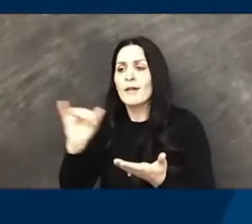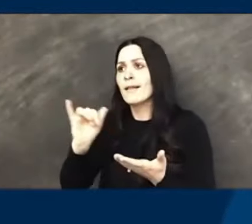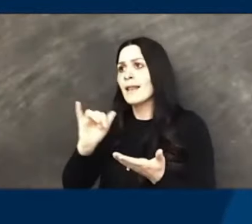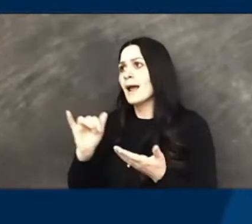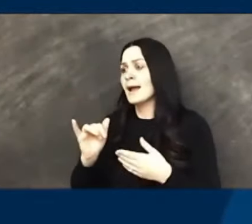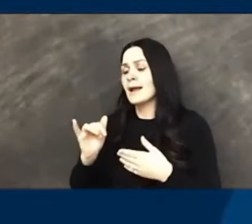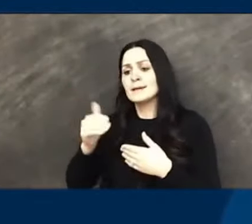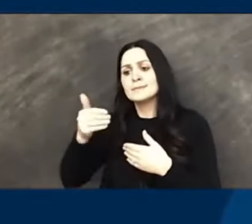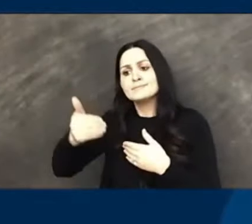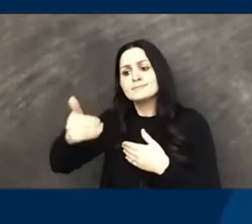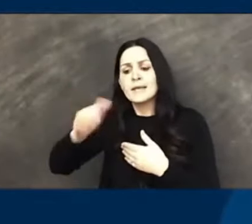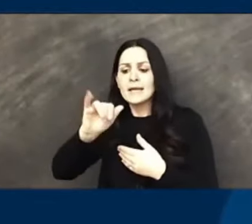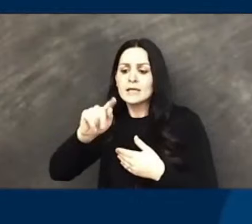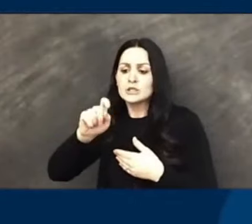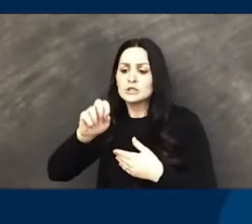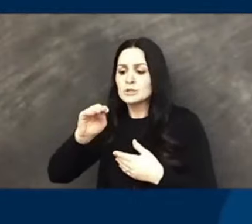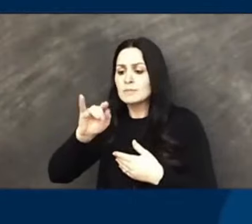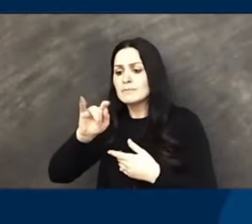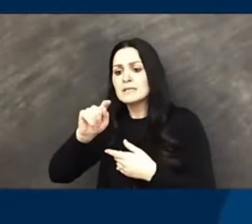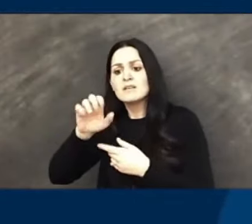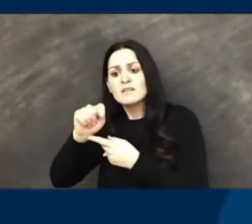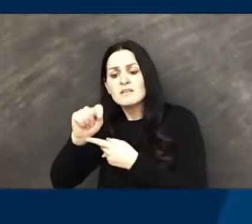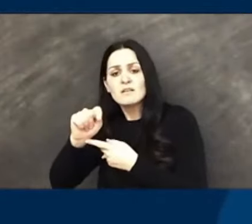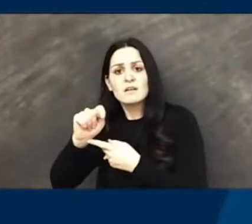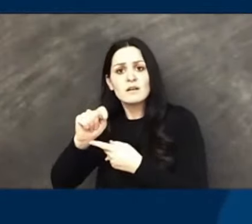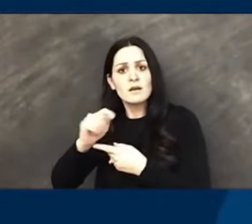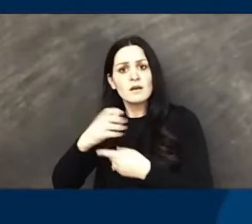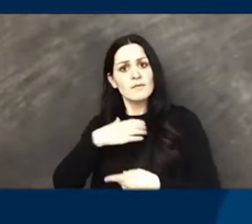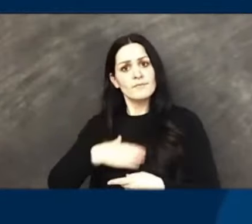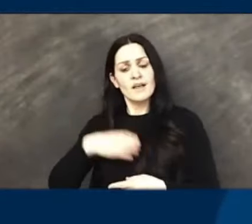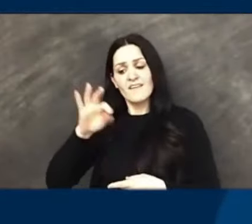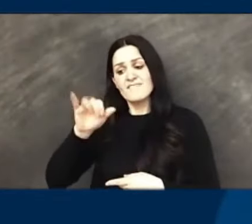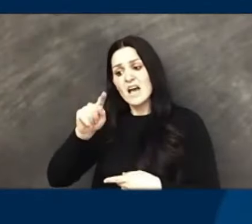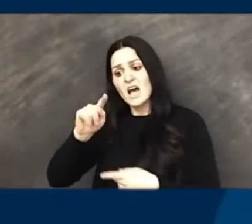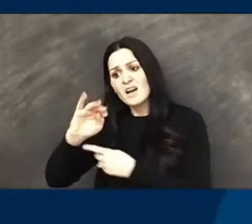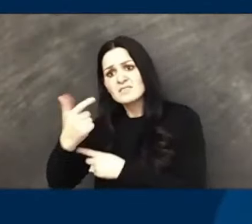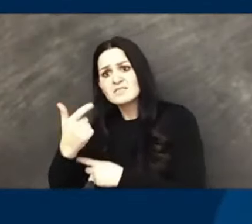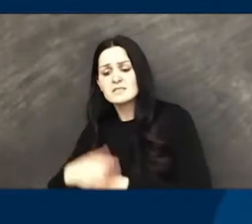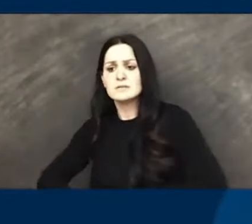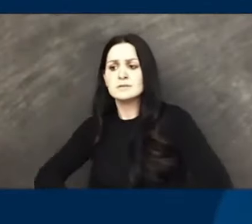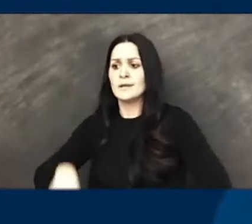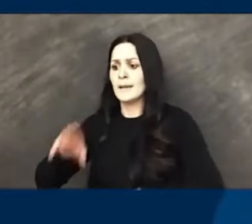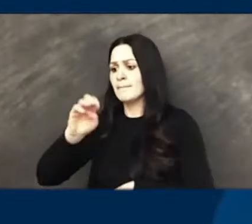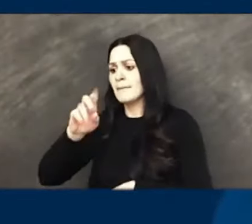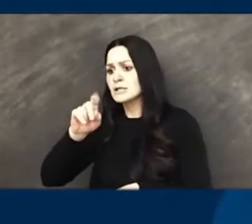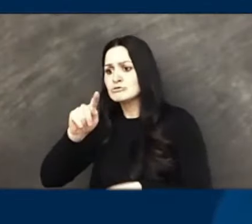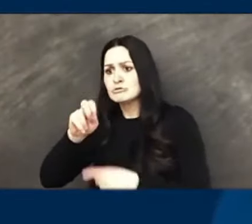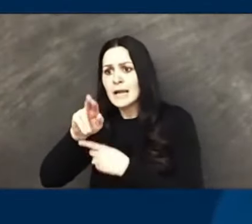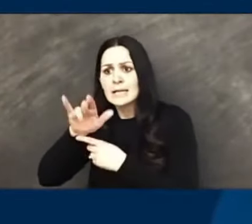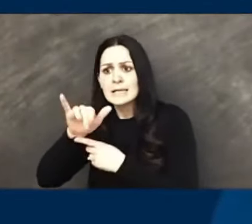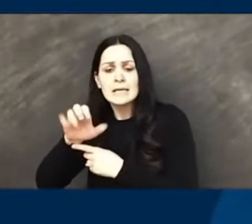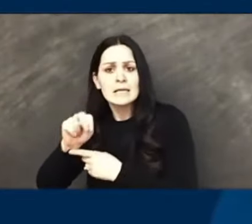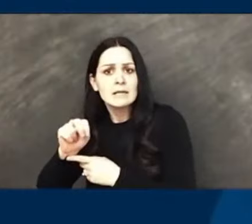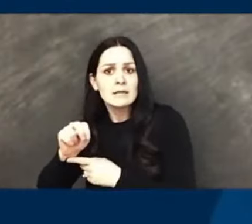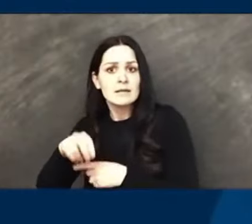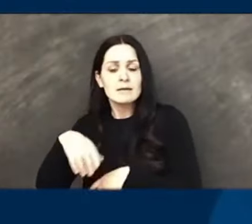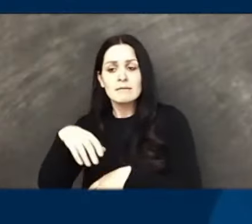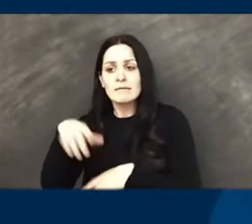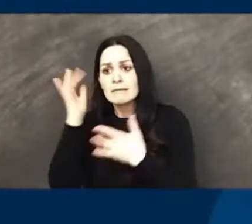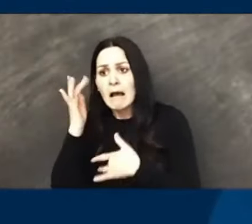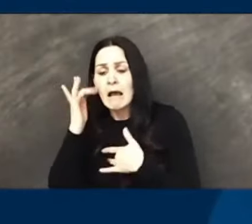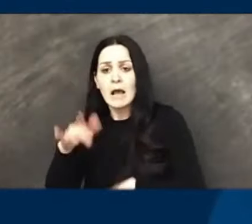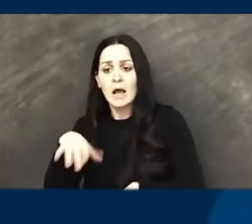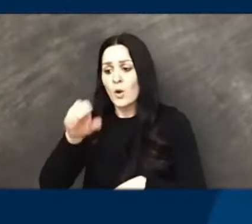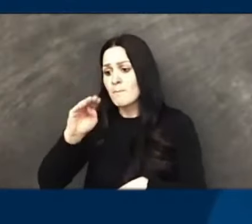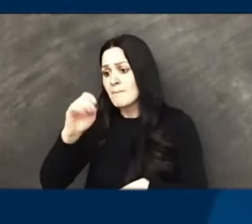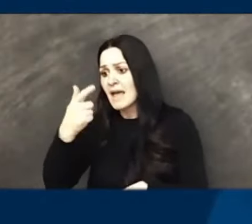keto, that you recommend for women to improve their cardiovascular health? Do supplements or omega-3s help? Well,